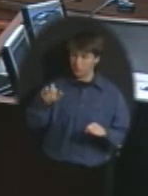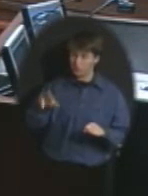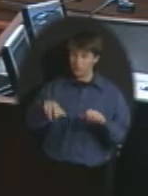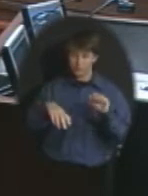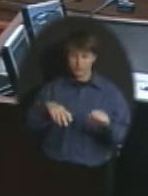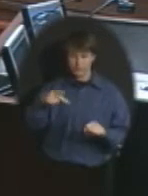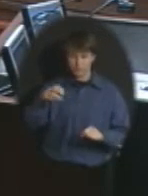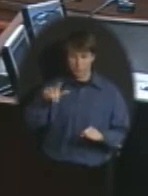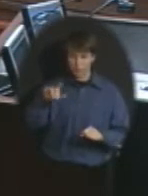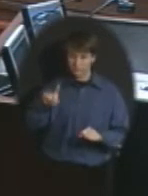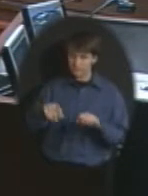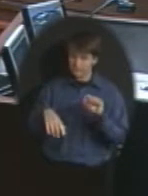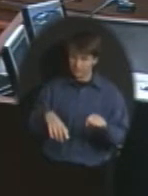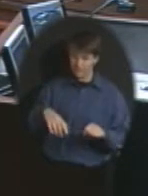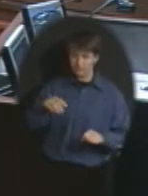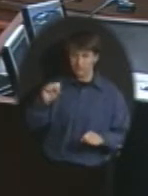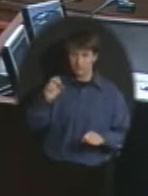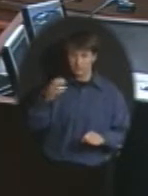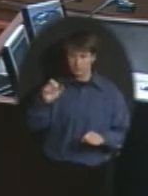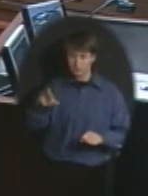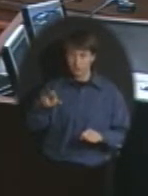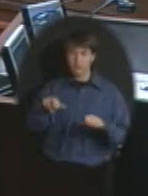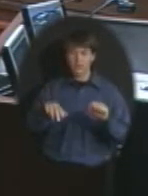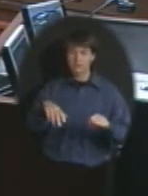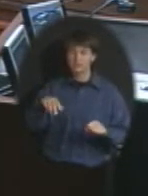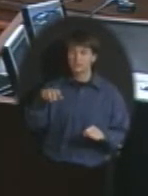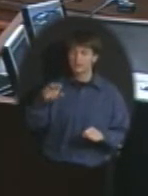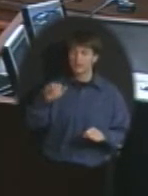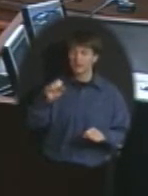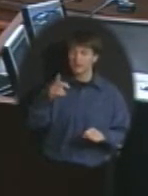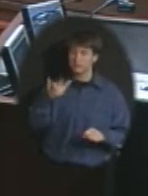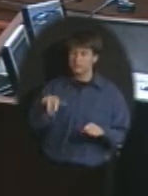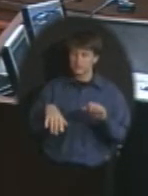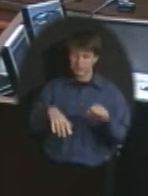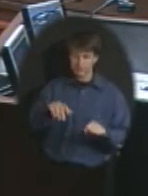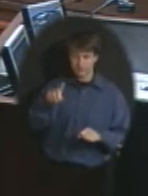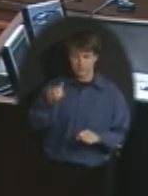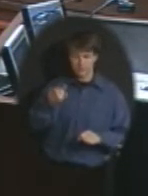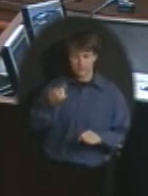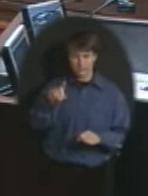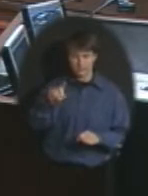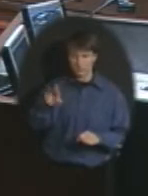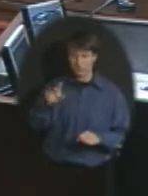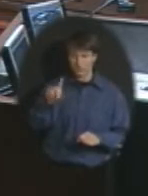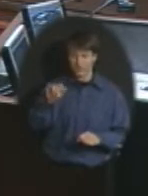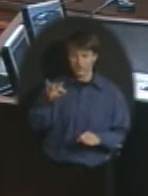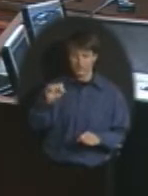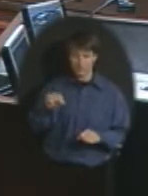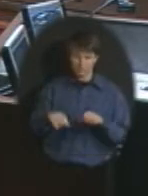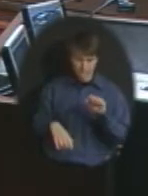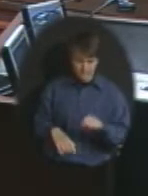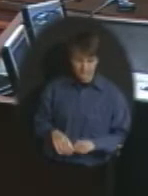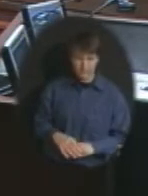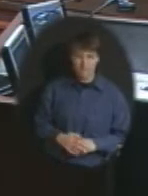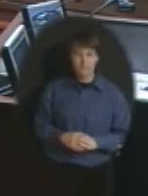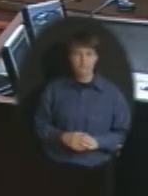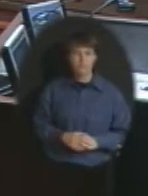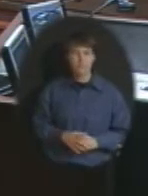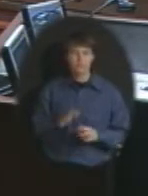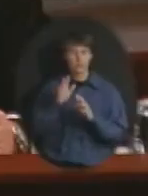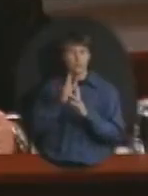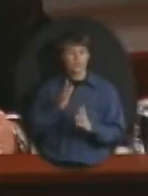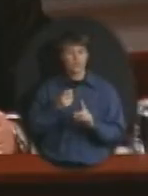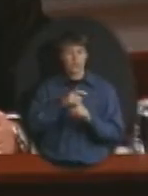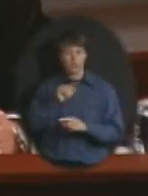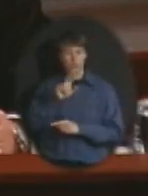Yes. Mr. Poland? Yes. Mr. Shear? Yes. Ms. Ashley? Yes. Dr. Daniels? Yes. We made the introduction of a representative from Turner. We